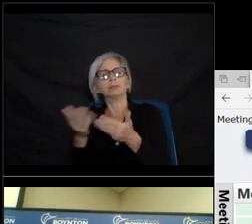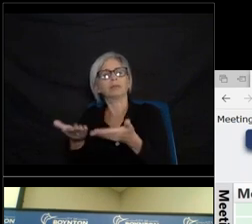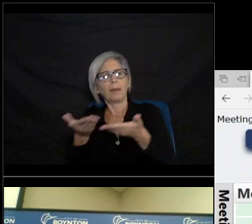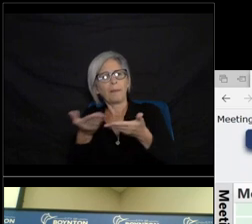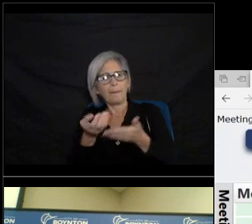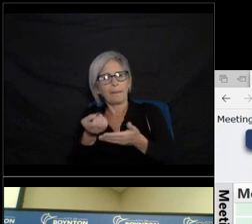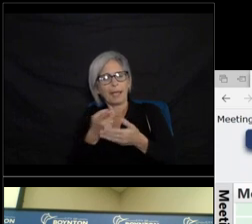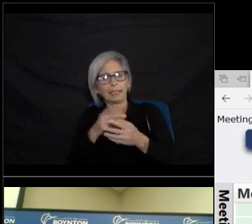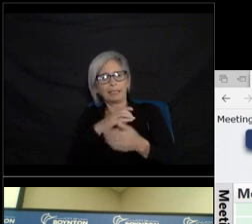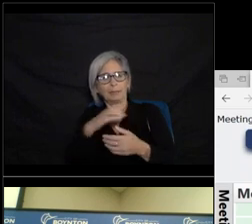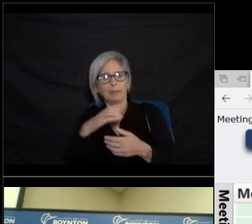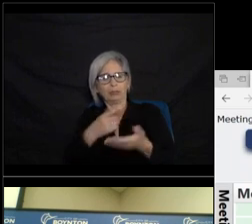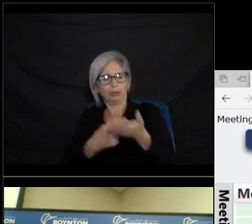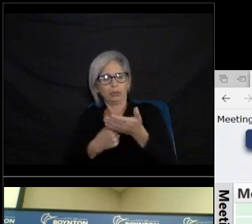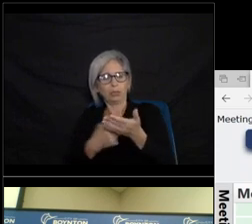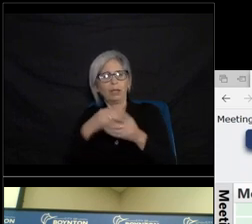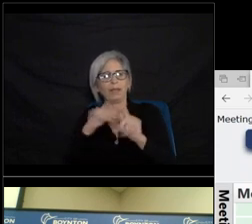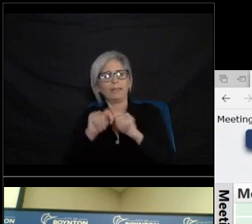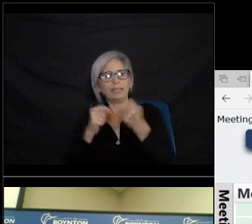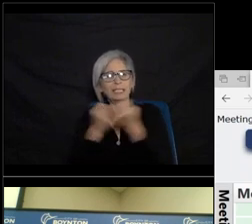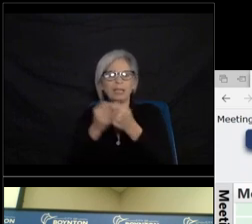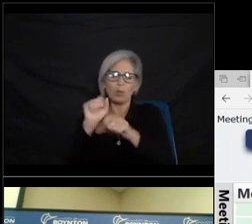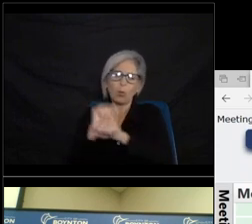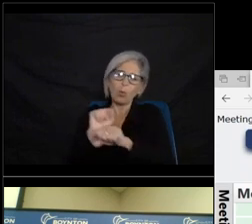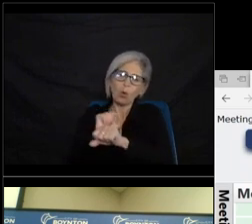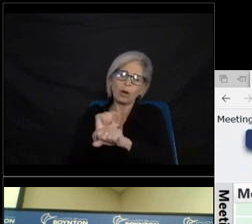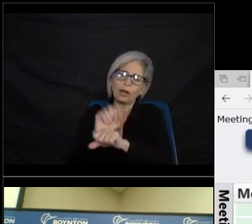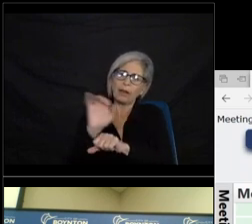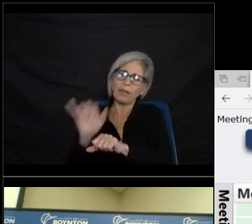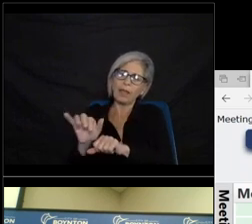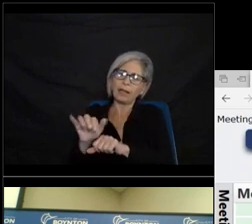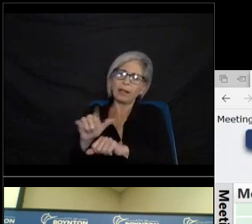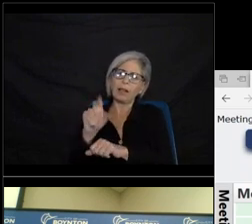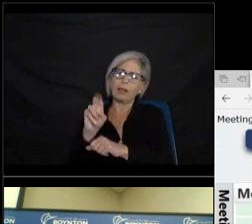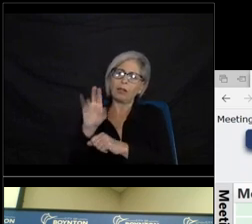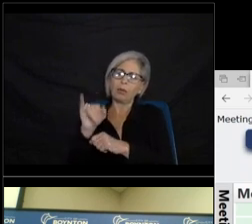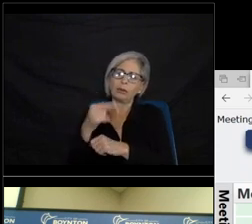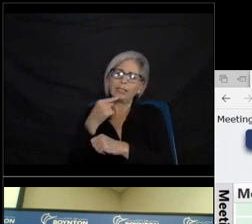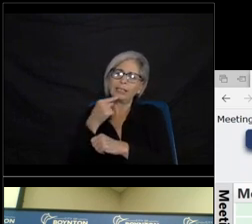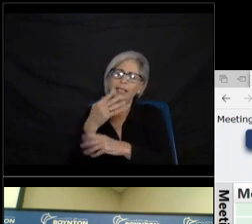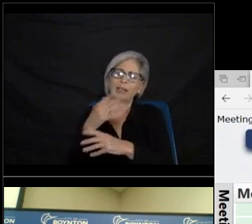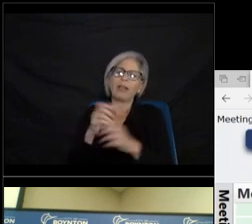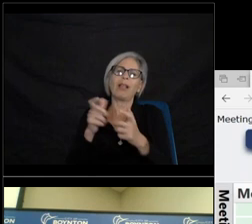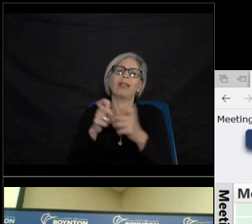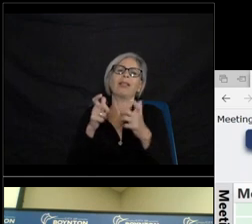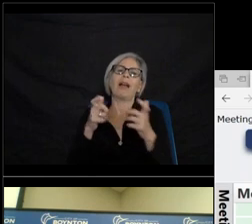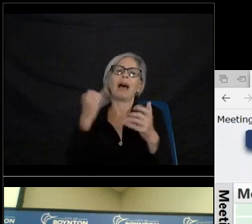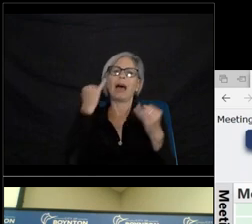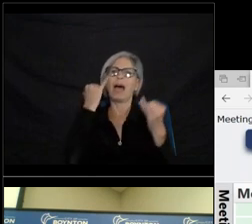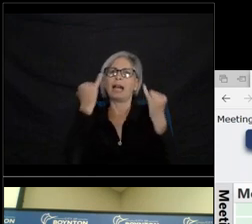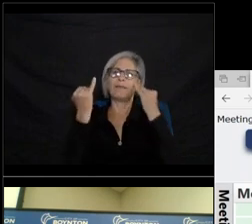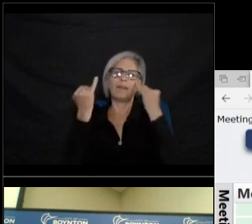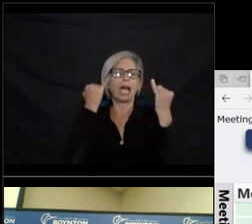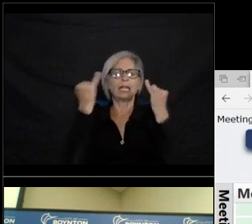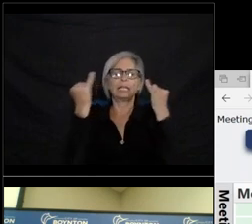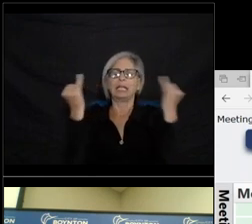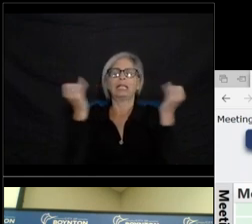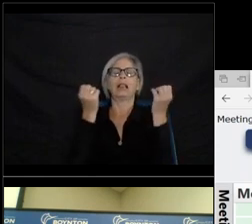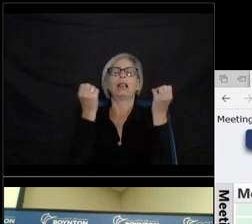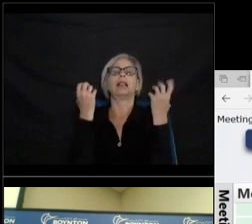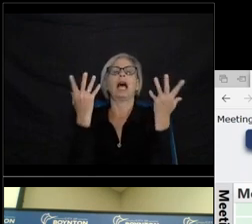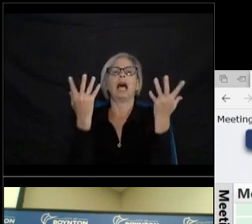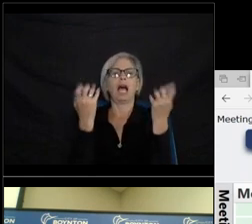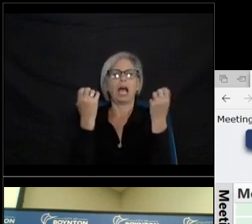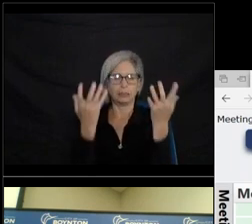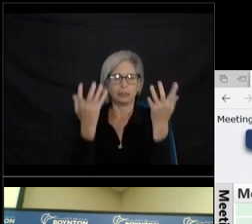And so we've had a team working on it. And as Lori said, there's a lot of ideas out there and to really move forward.